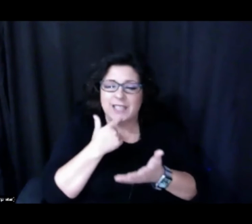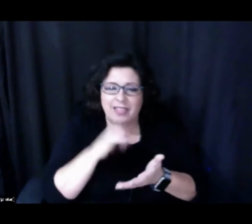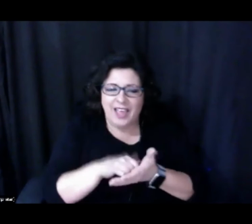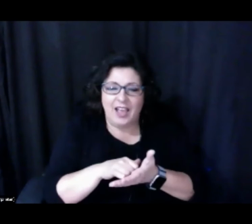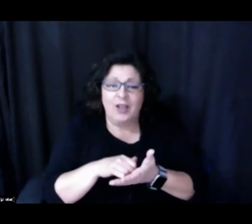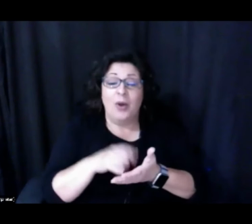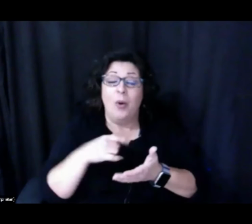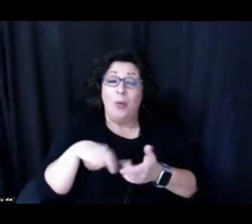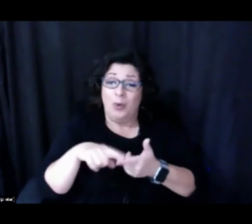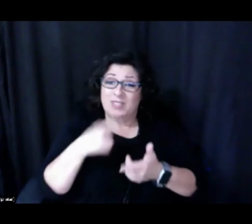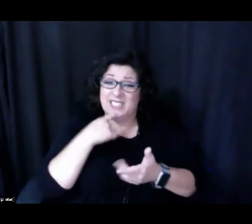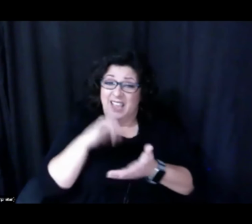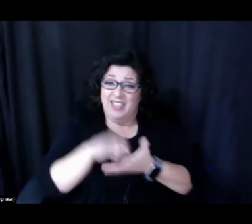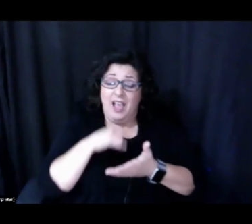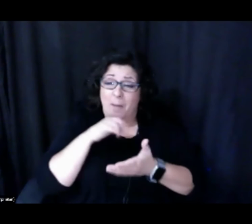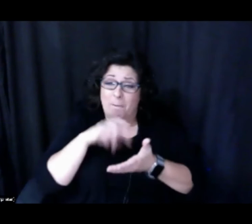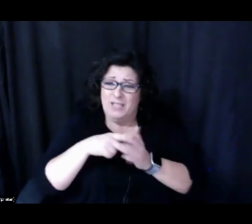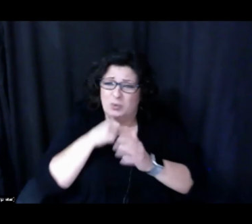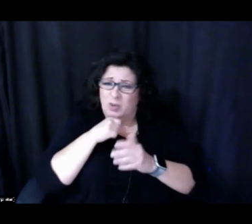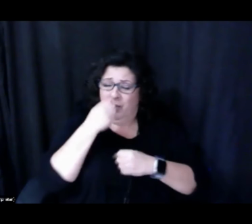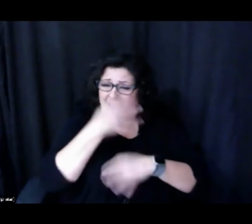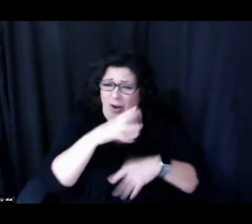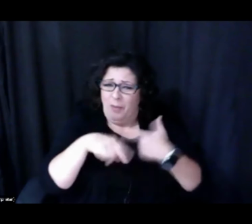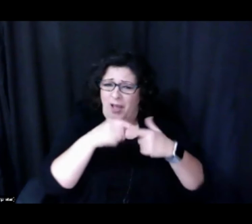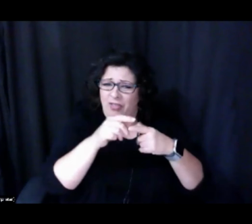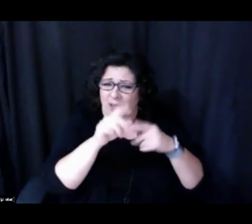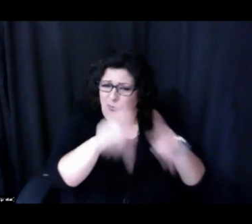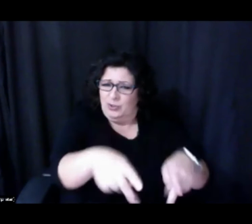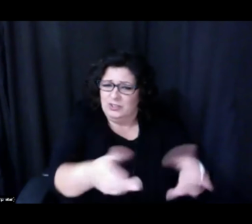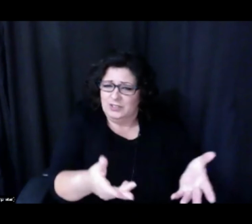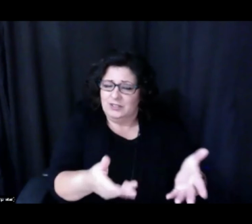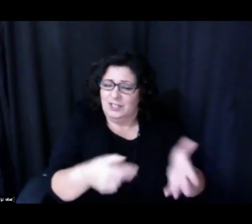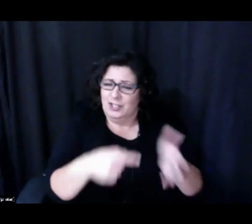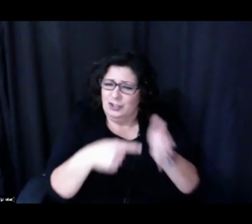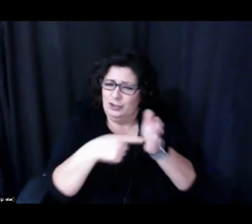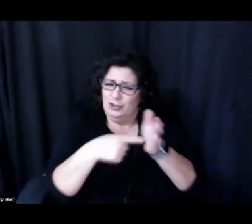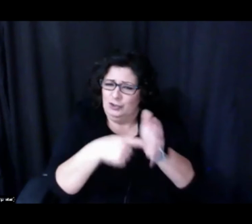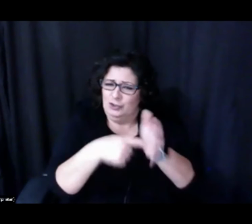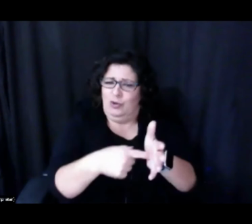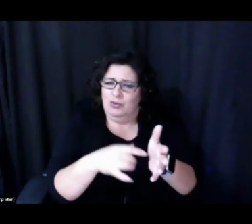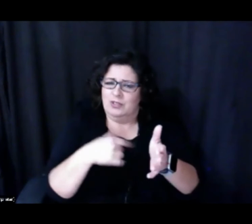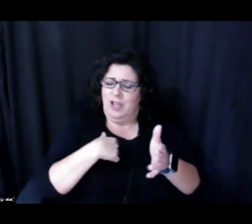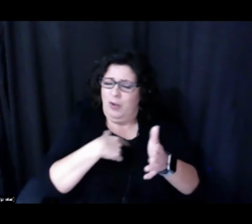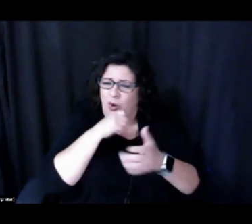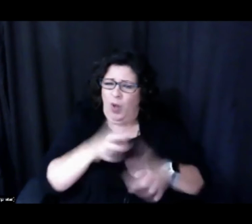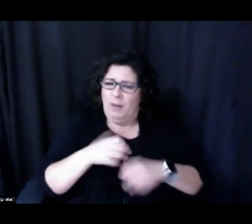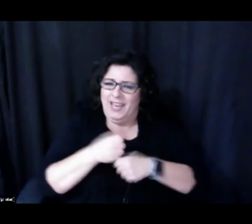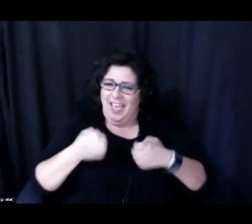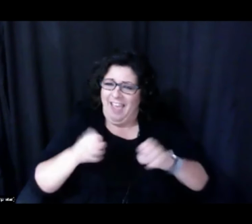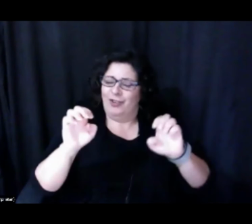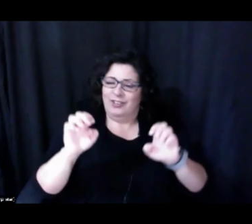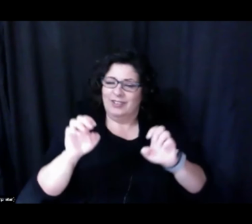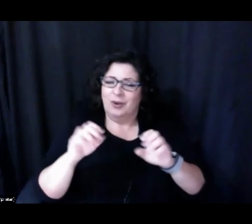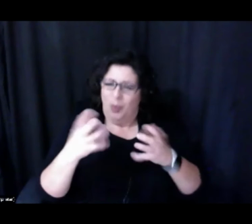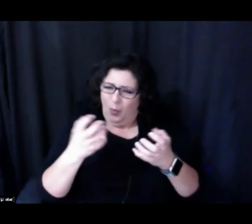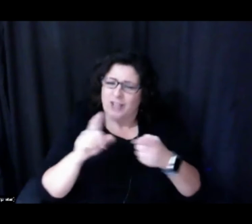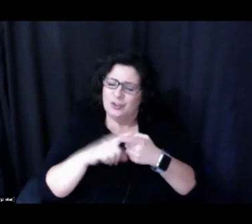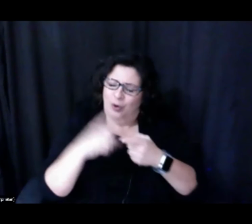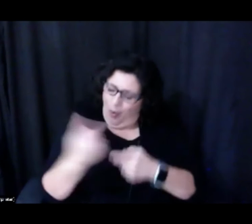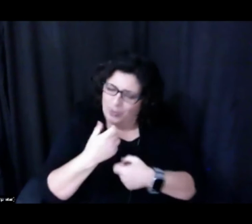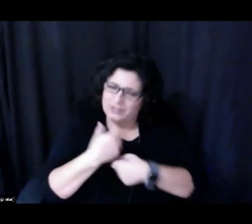say that, that means we don't care about someone enough as a person to make an effort, right? So we always want to be making an